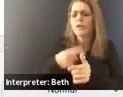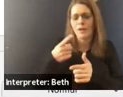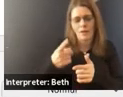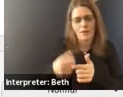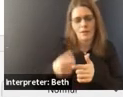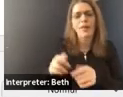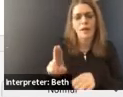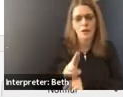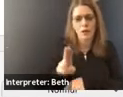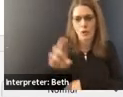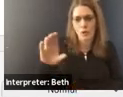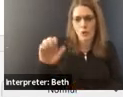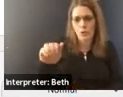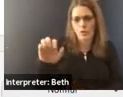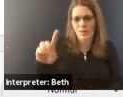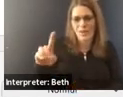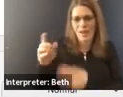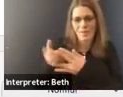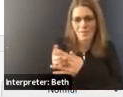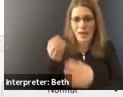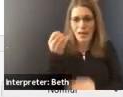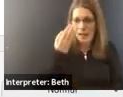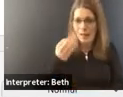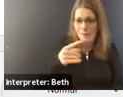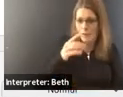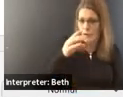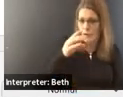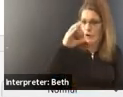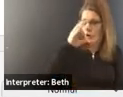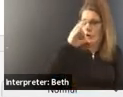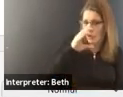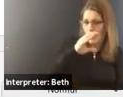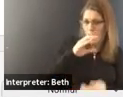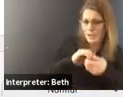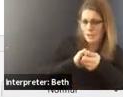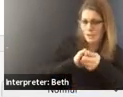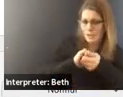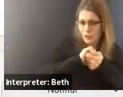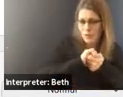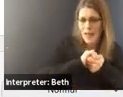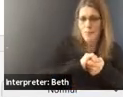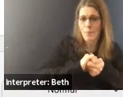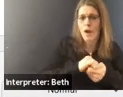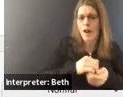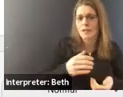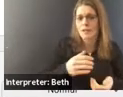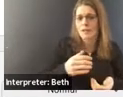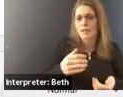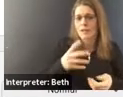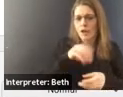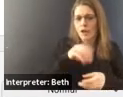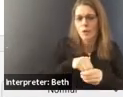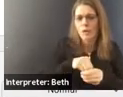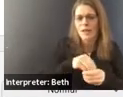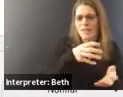looking to collaborate, having some sketch quality to it is also very valuable. And it took me